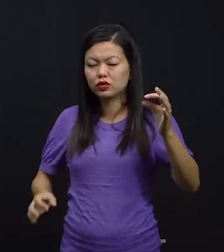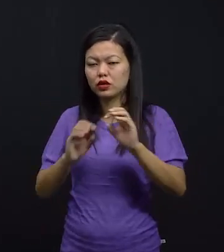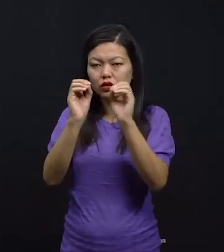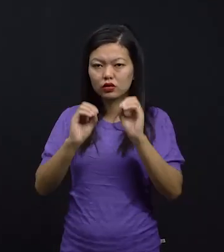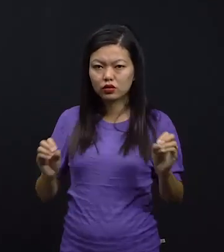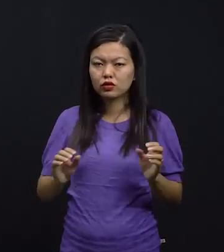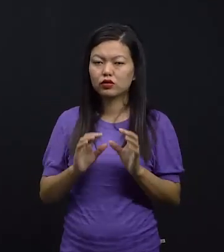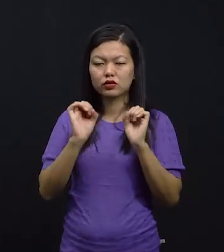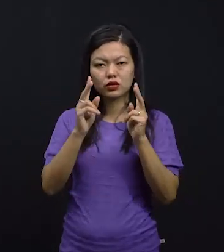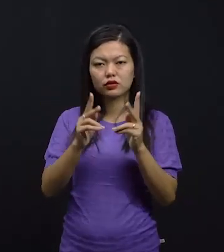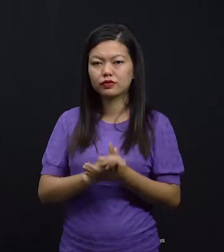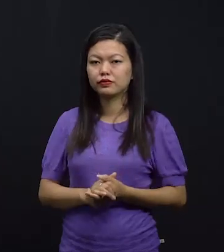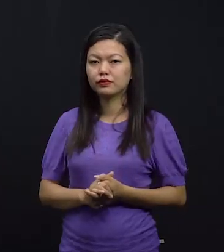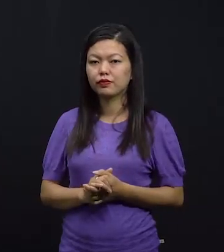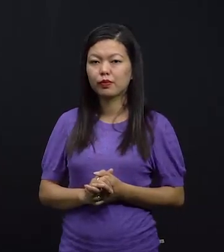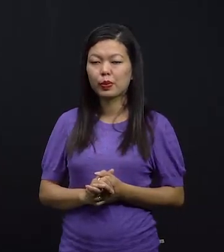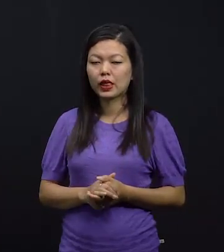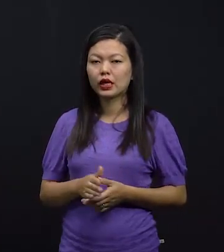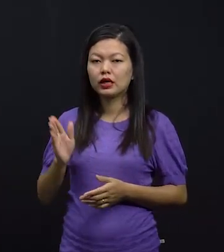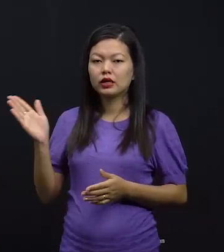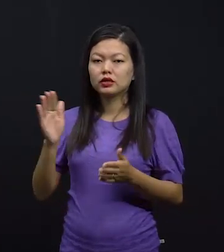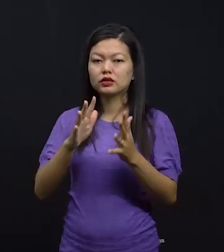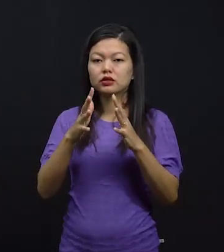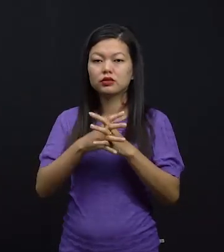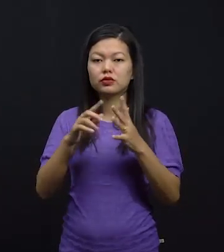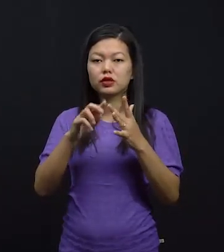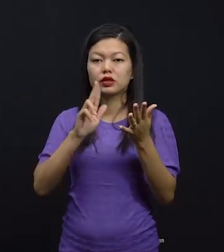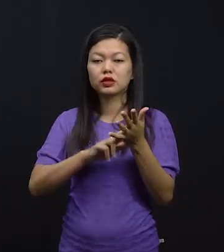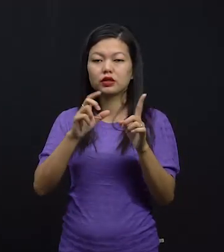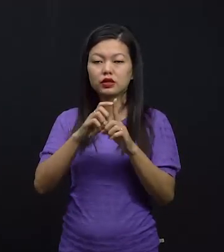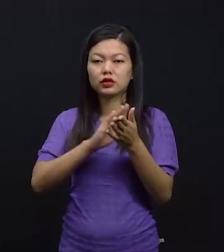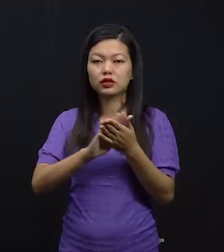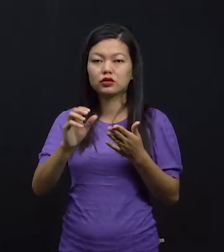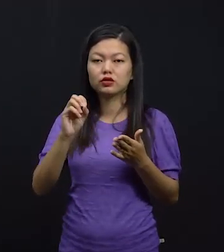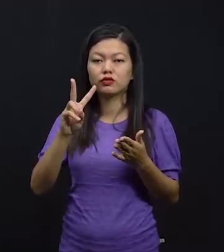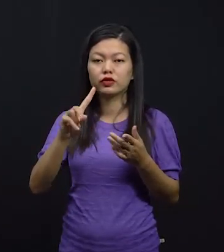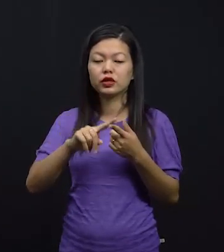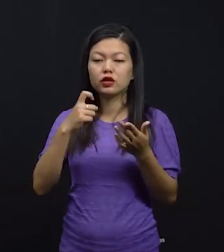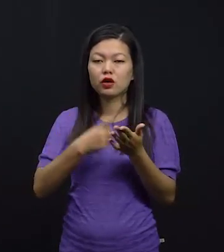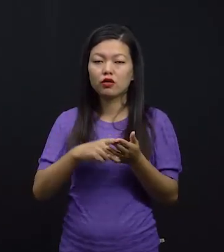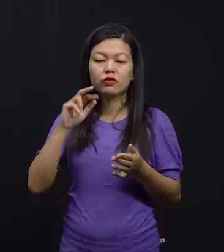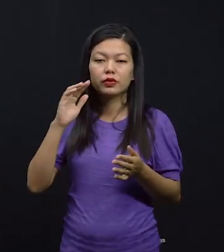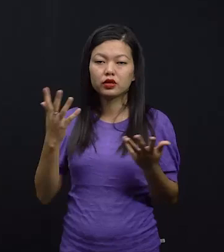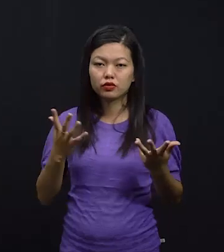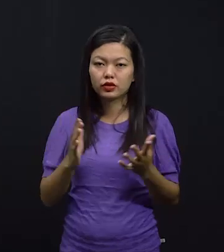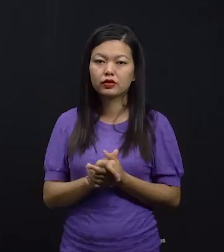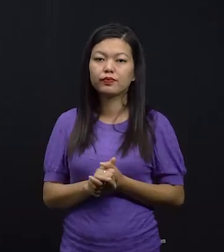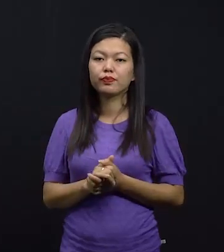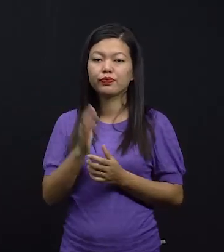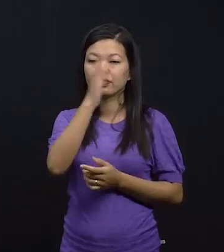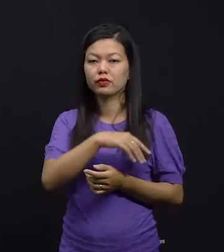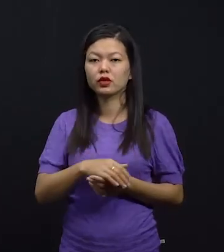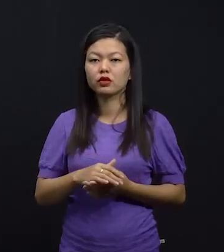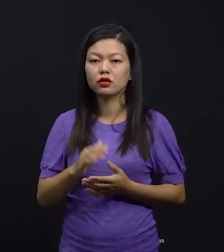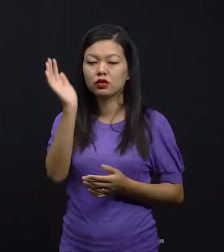that. Okay? Now, the wind hover, you might have heard of what a wind hover is, but in case, if there is anyone who still